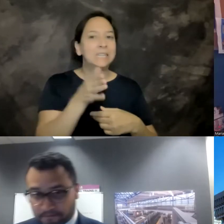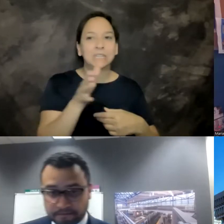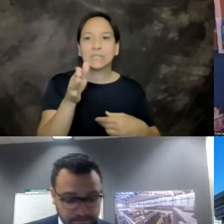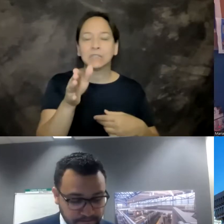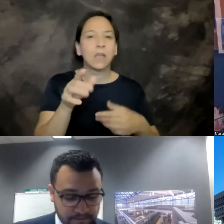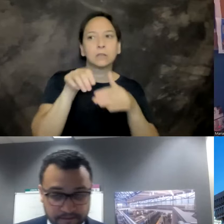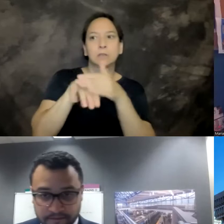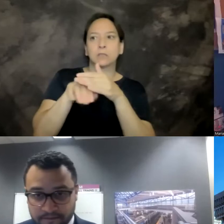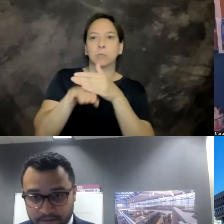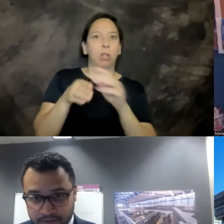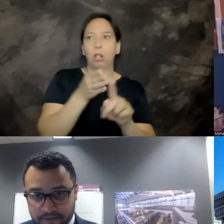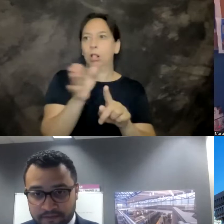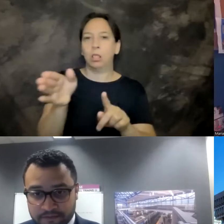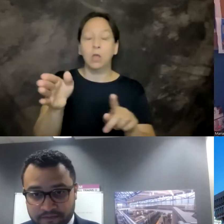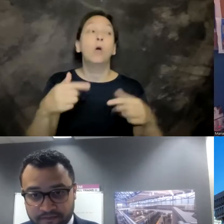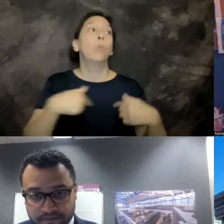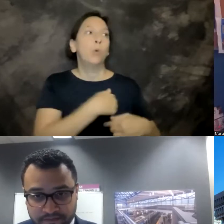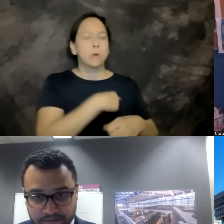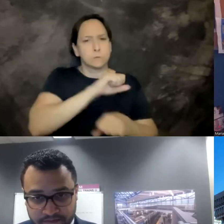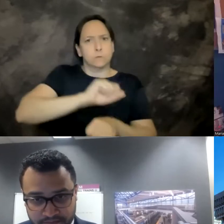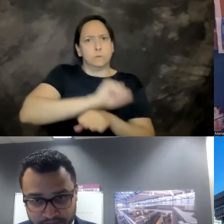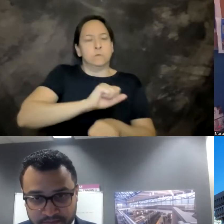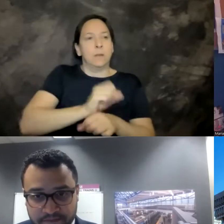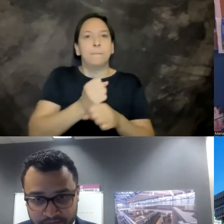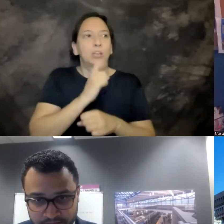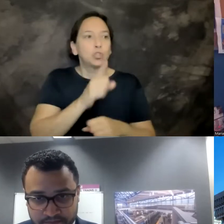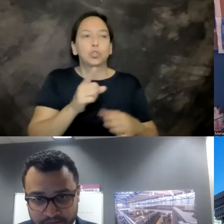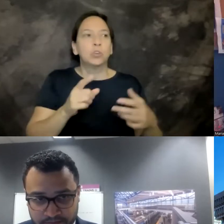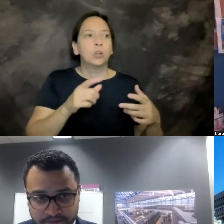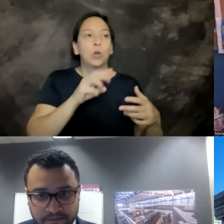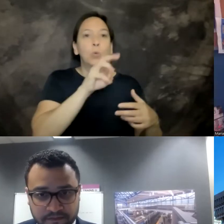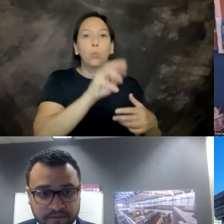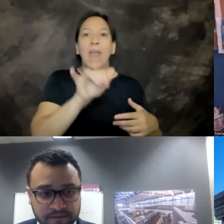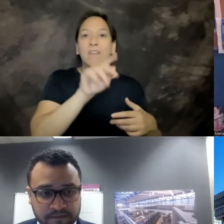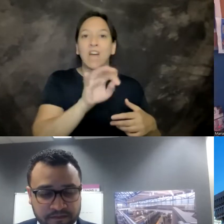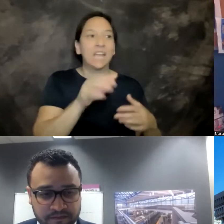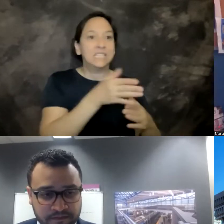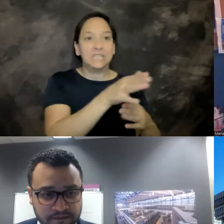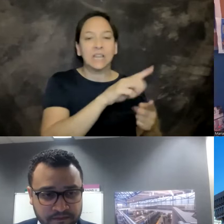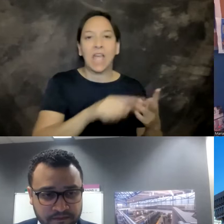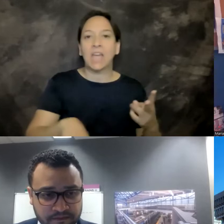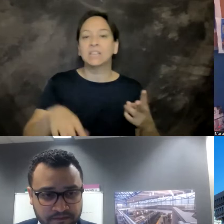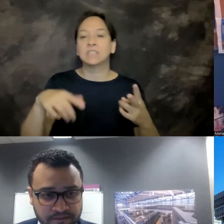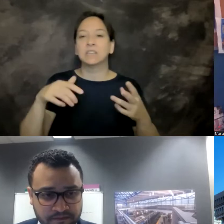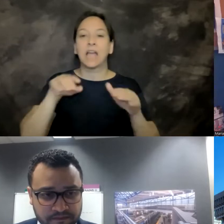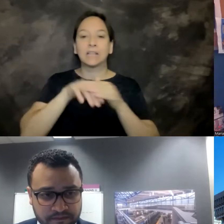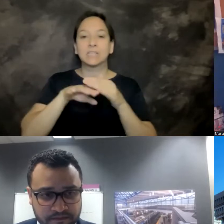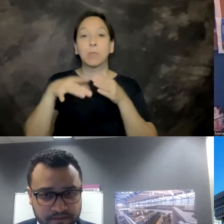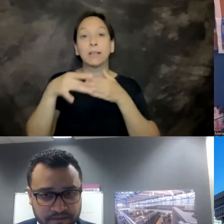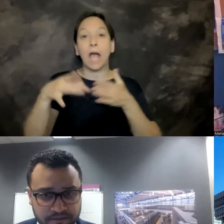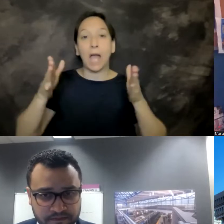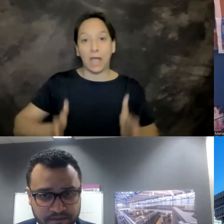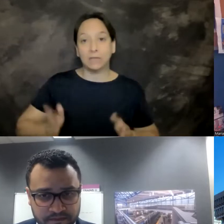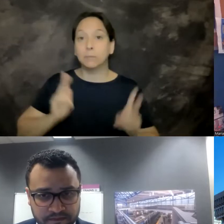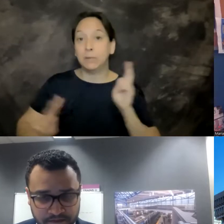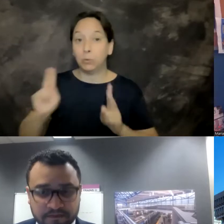make sure that wayfinding is available, sighted guides will be available. So we definitely have people with visual